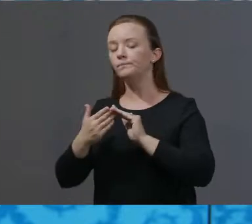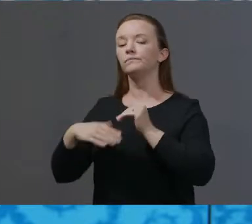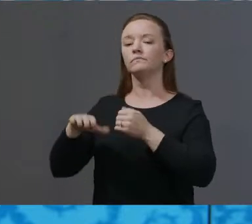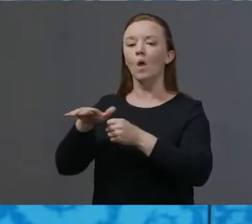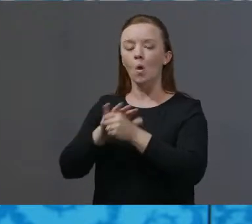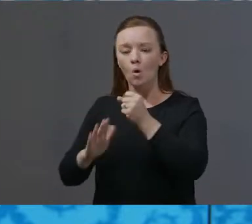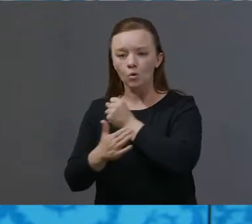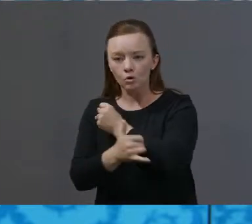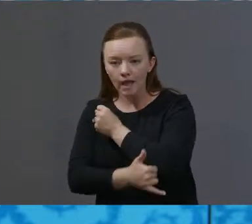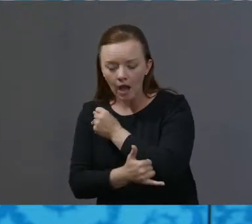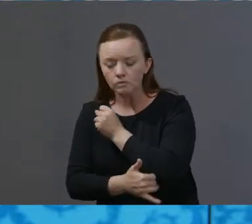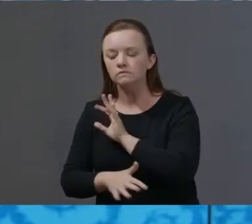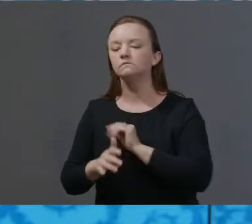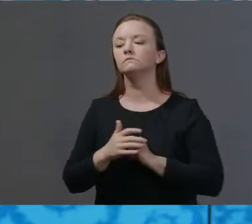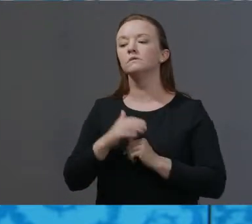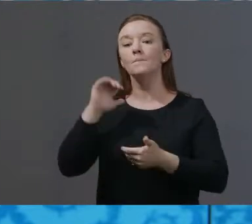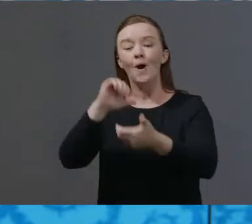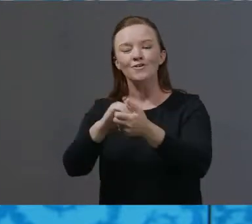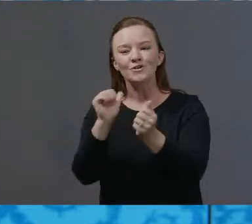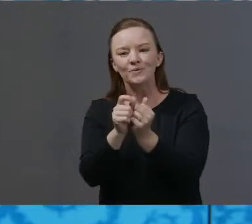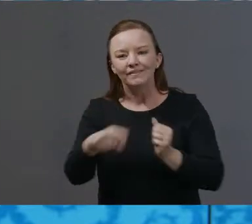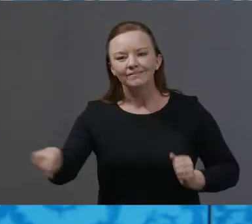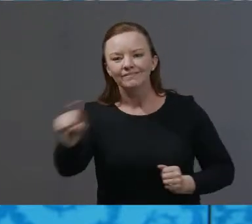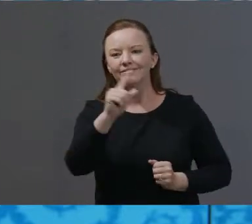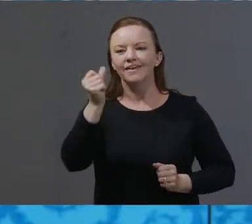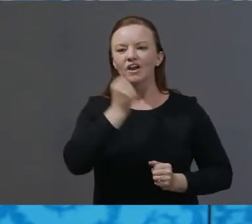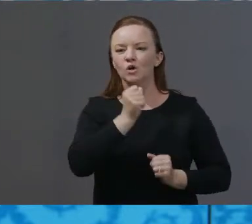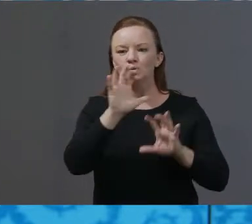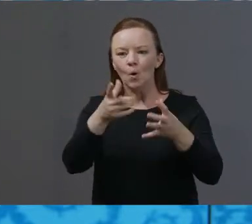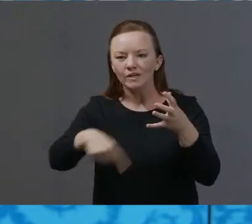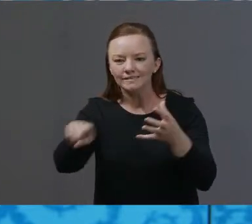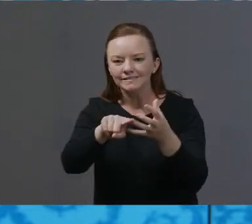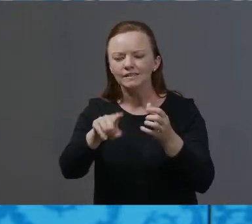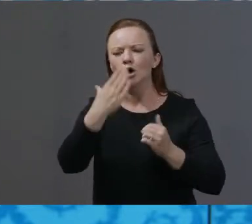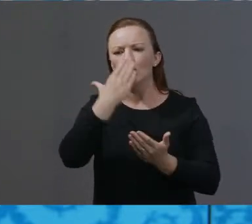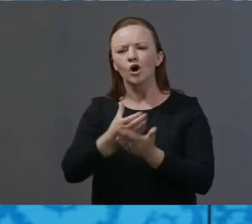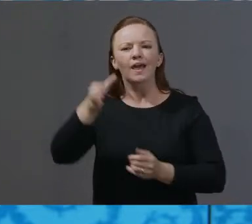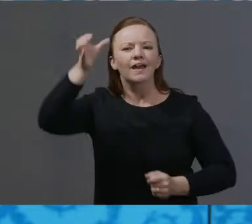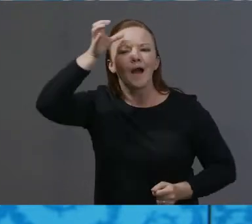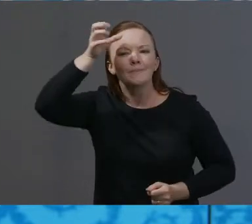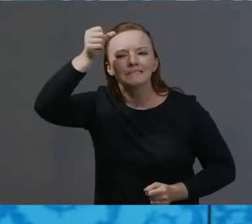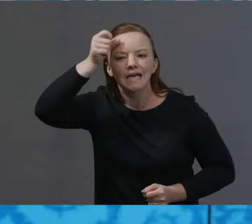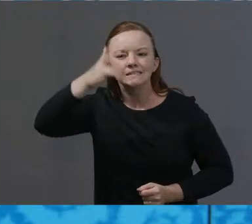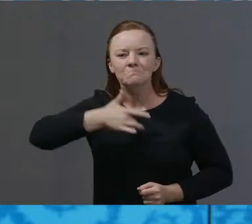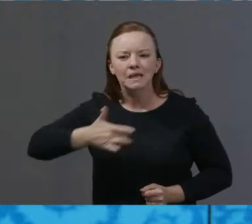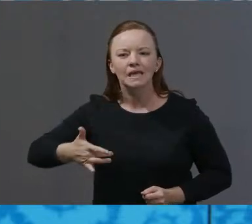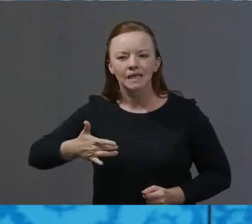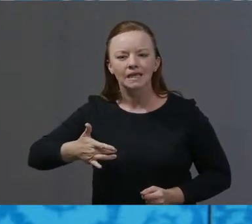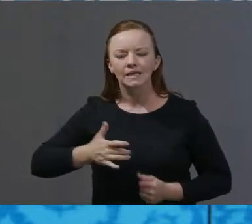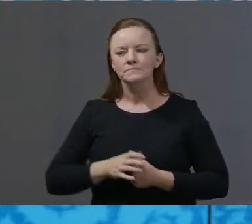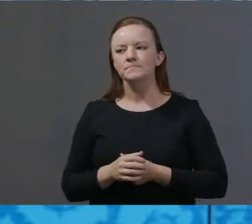Arizonans are a common sense people that live in a pretty extreme